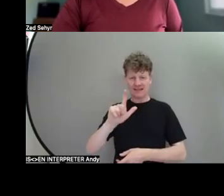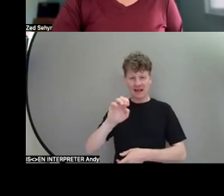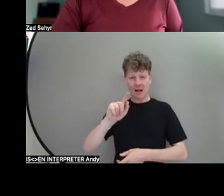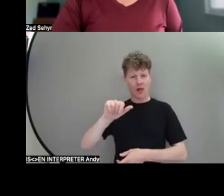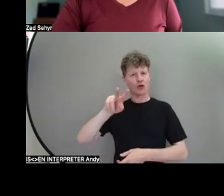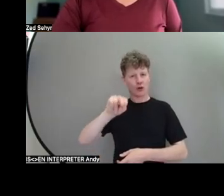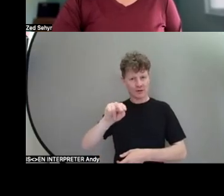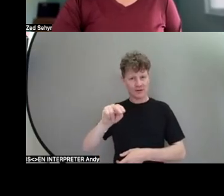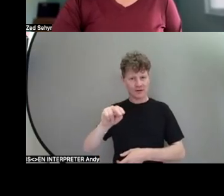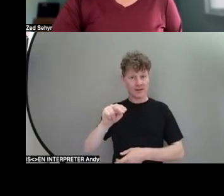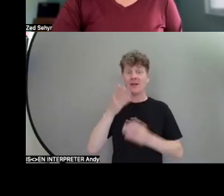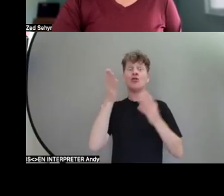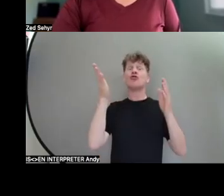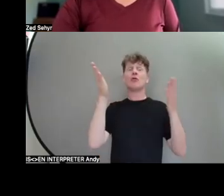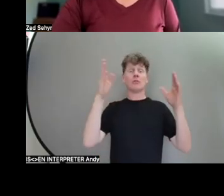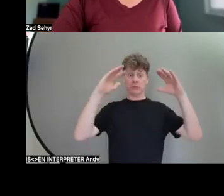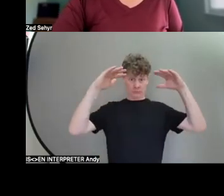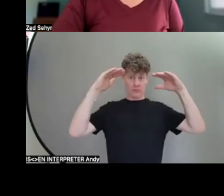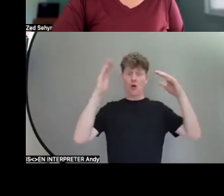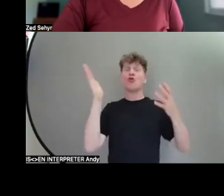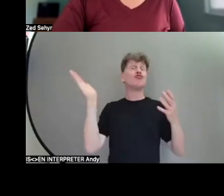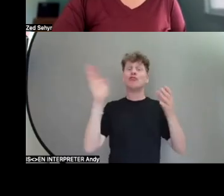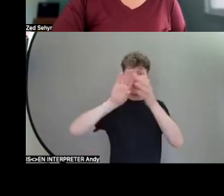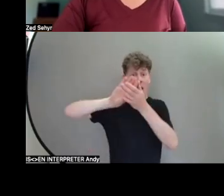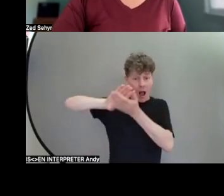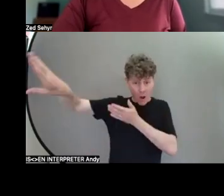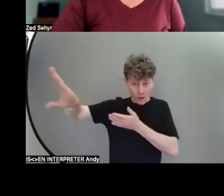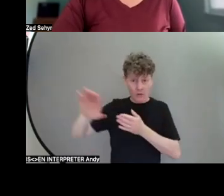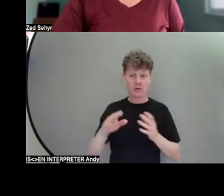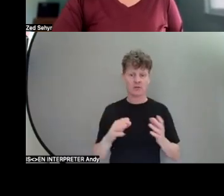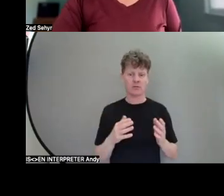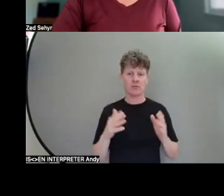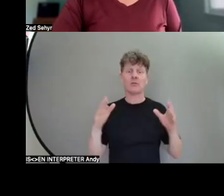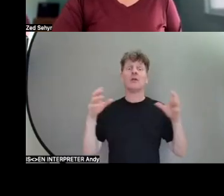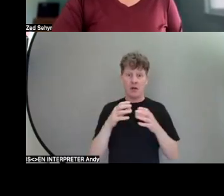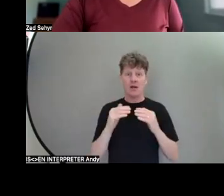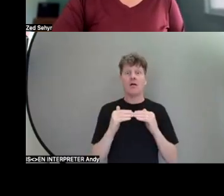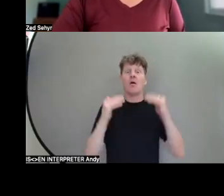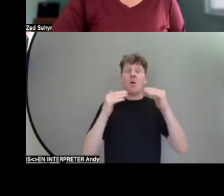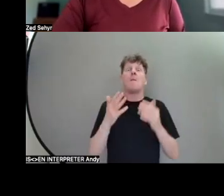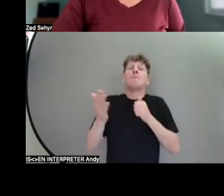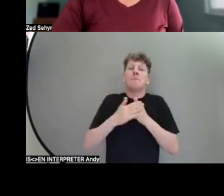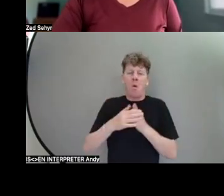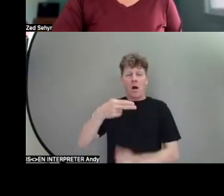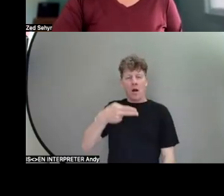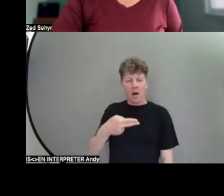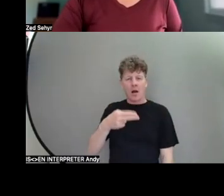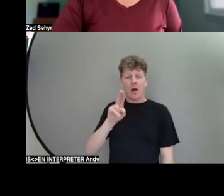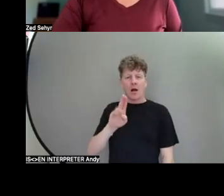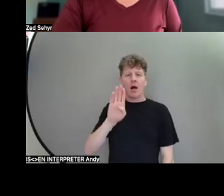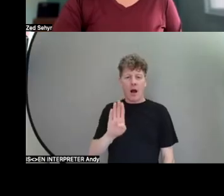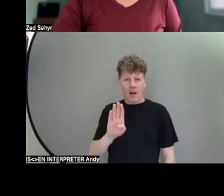these singleton connections actually increases the number of hops that are required to traverse the